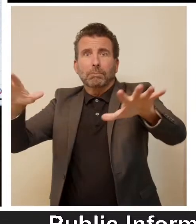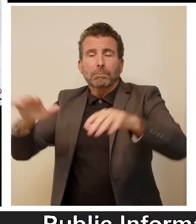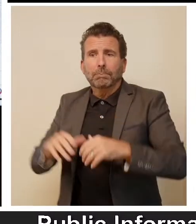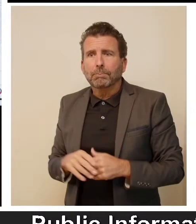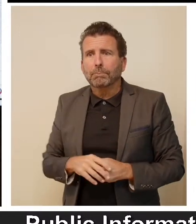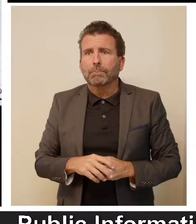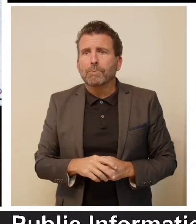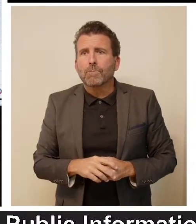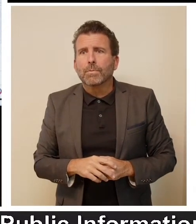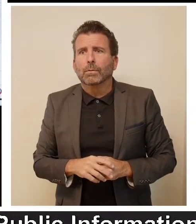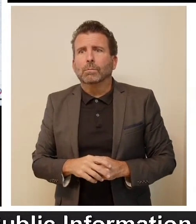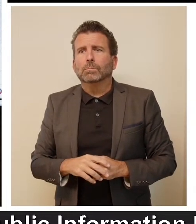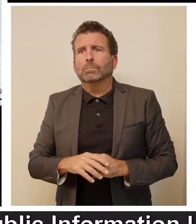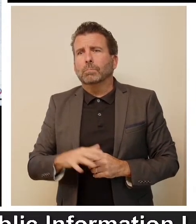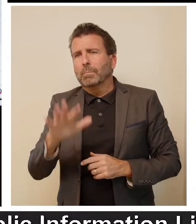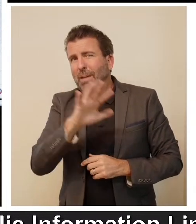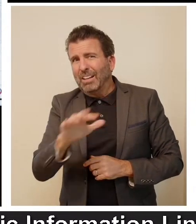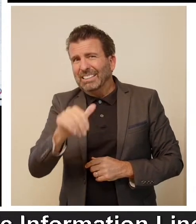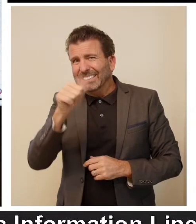safety officials have placed